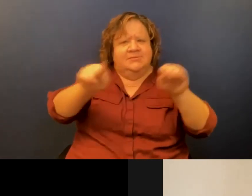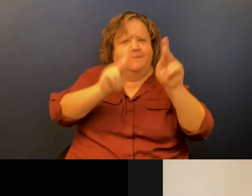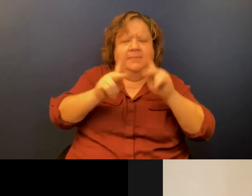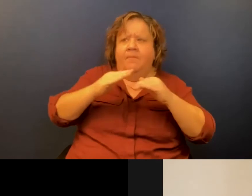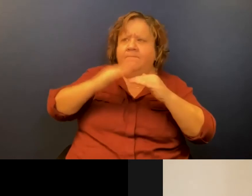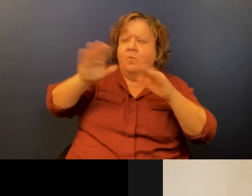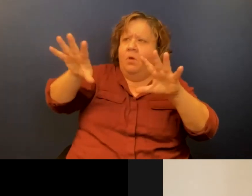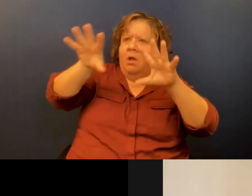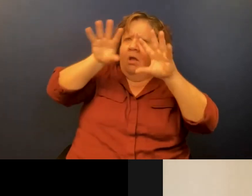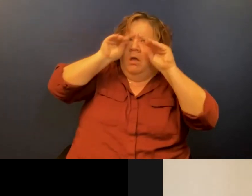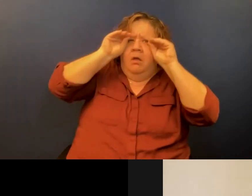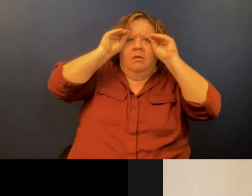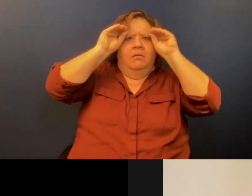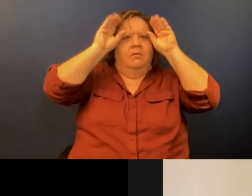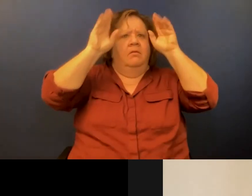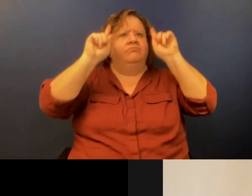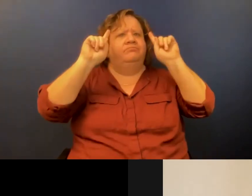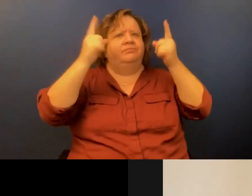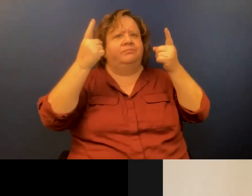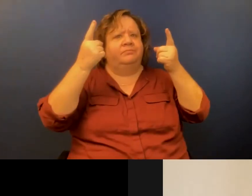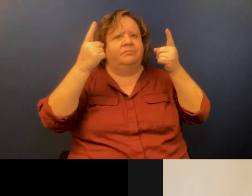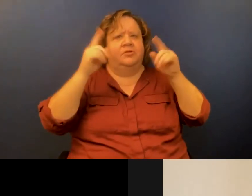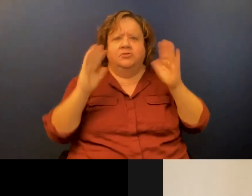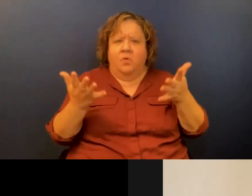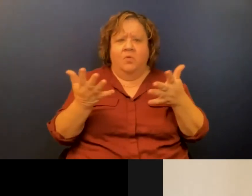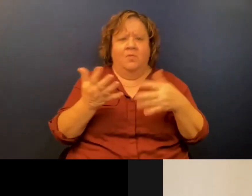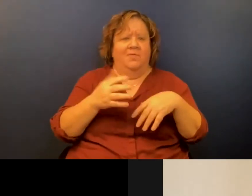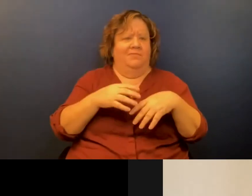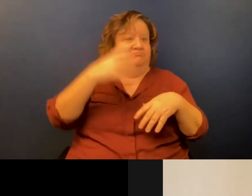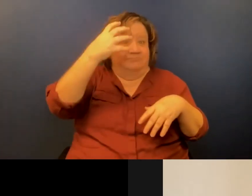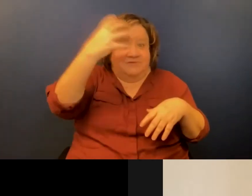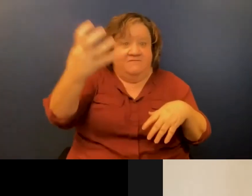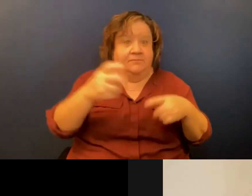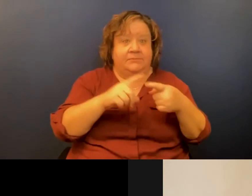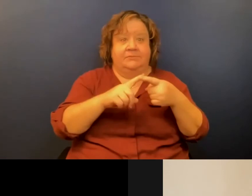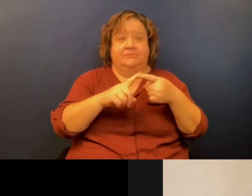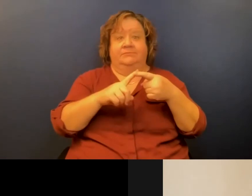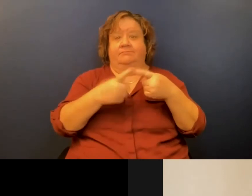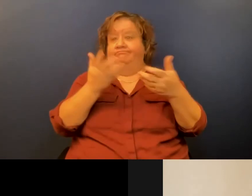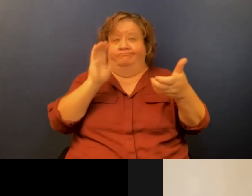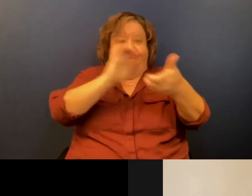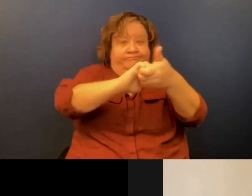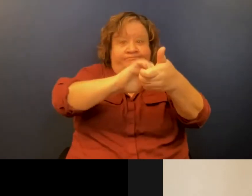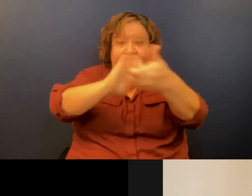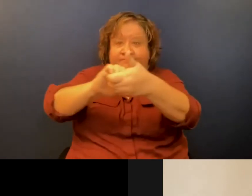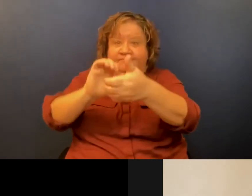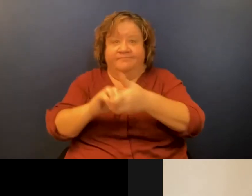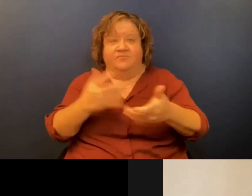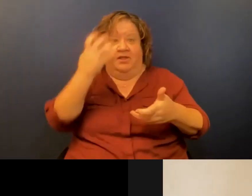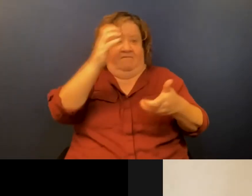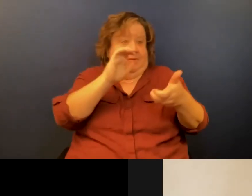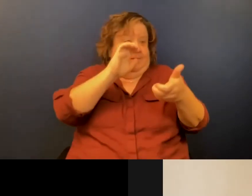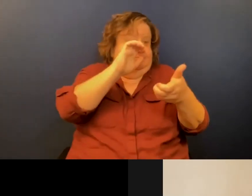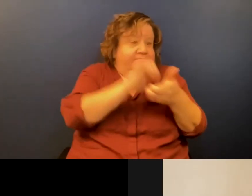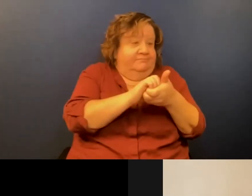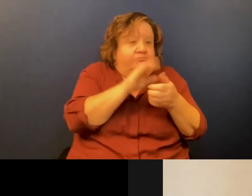with private initiative alliances, and they all have to do with inclusion, because inclusion should be priority